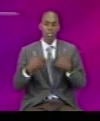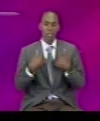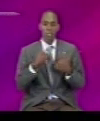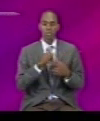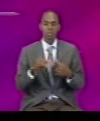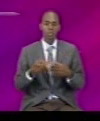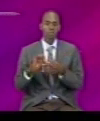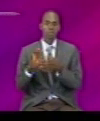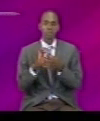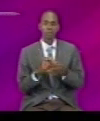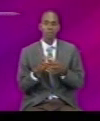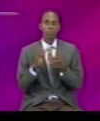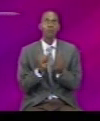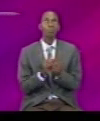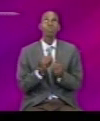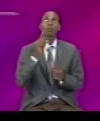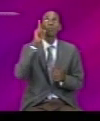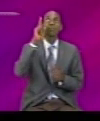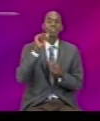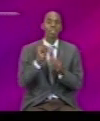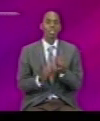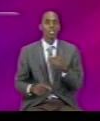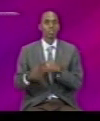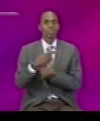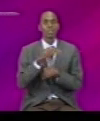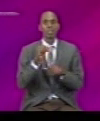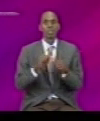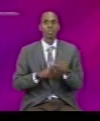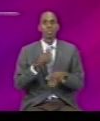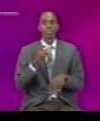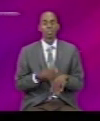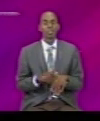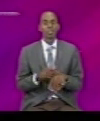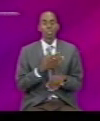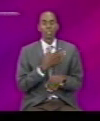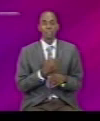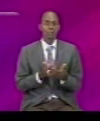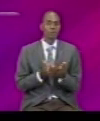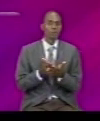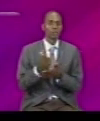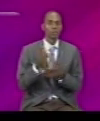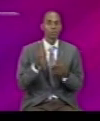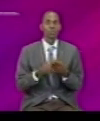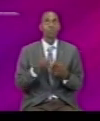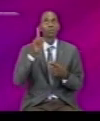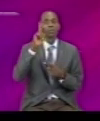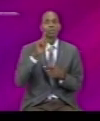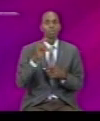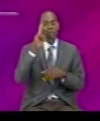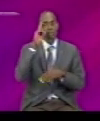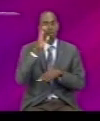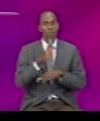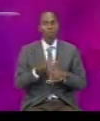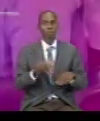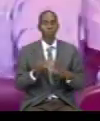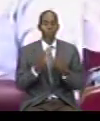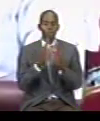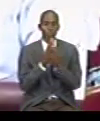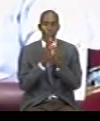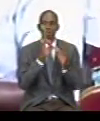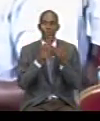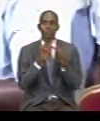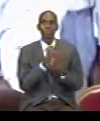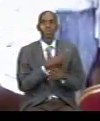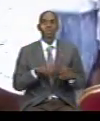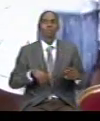every day, every moment, loyal to his cause. Let's open our mouth and talk to the Lord. Make